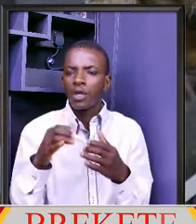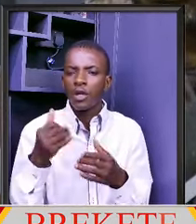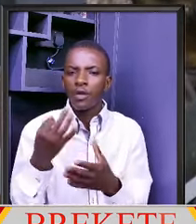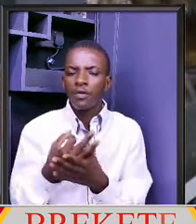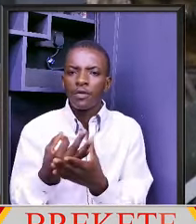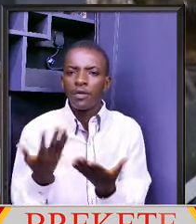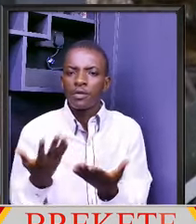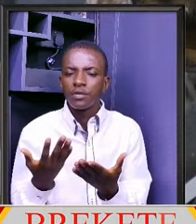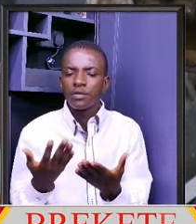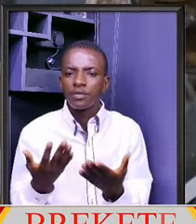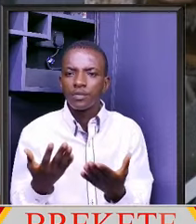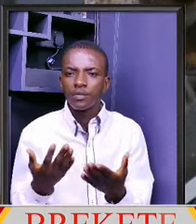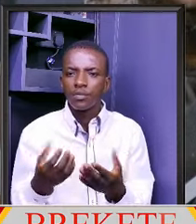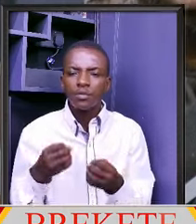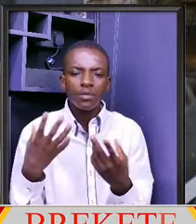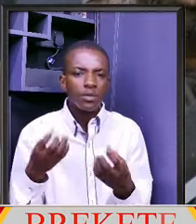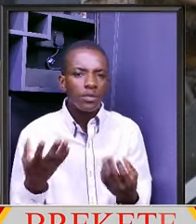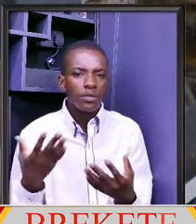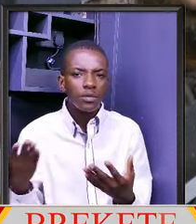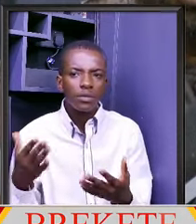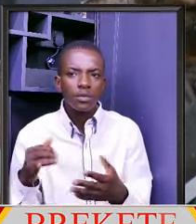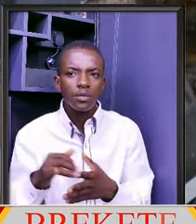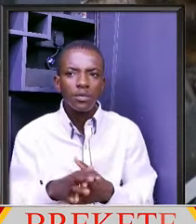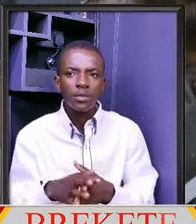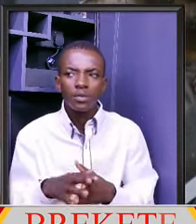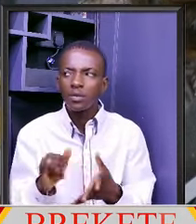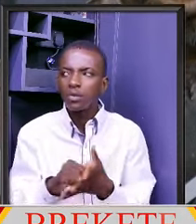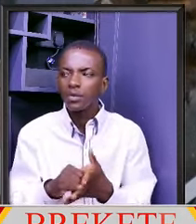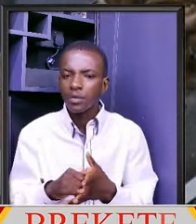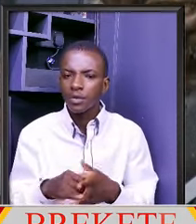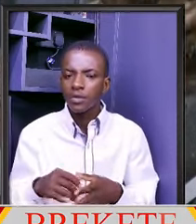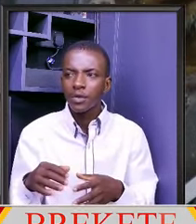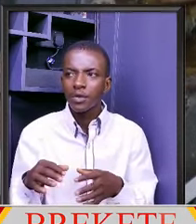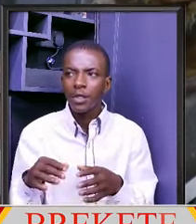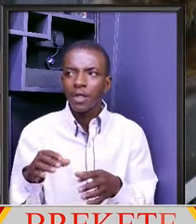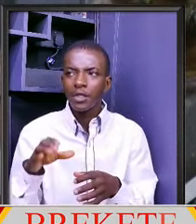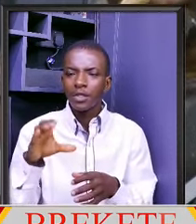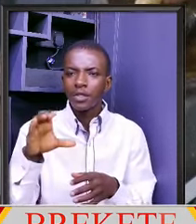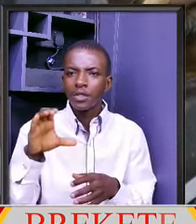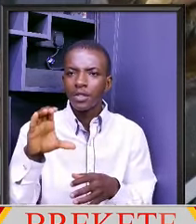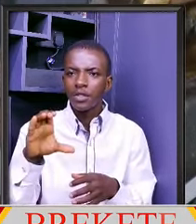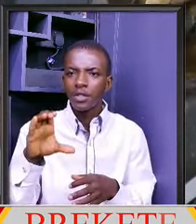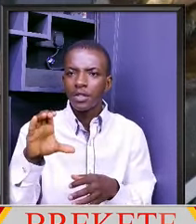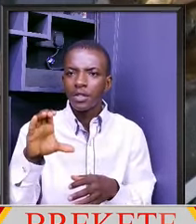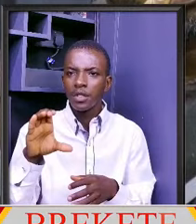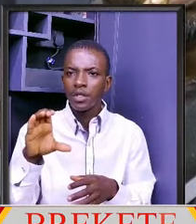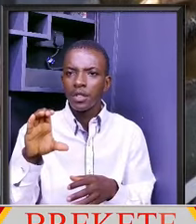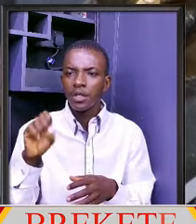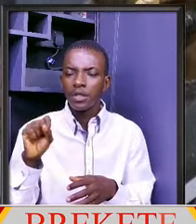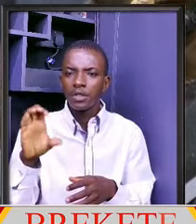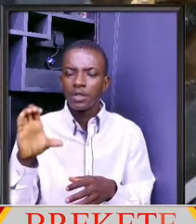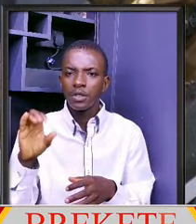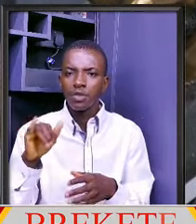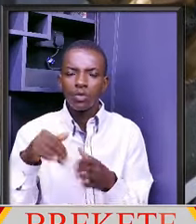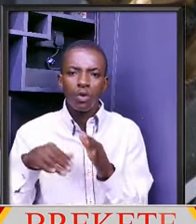think this year's here, plenty things they way. If a CAC should be under DSS. Yes.